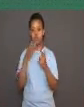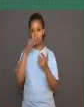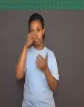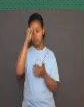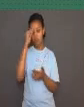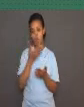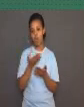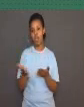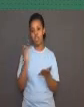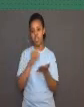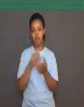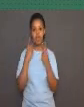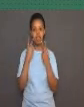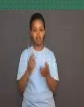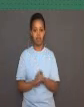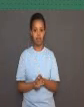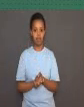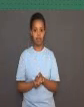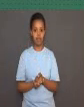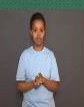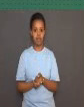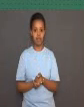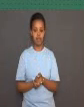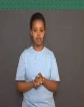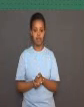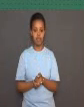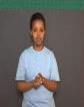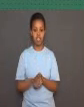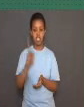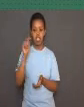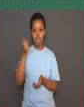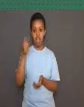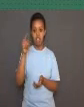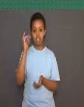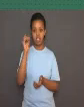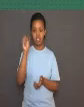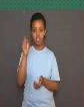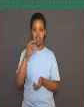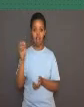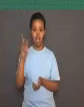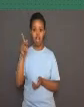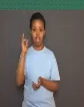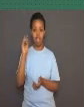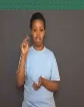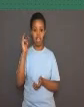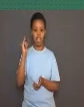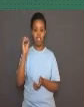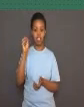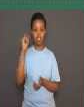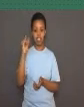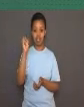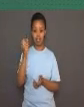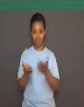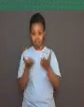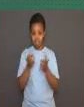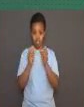activity, students. Can you compare taxis and kinesis? Take a few minutes